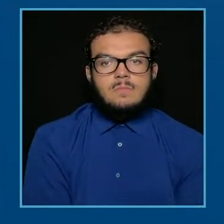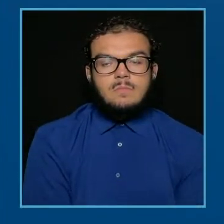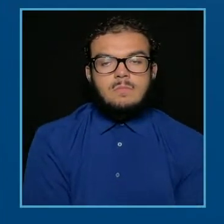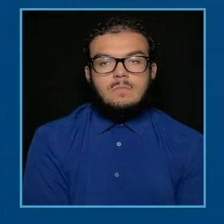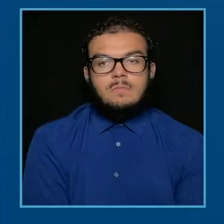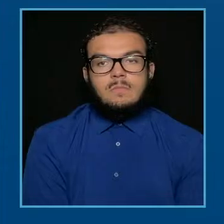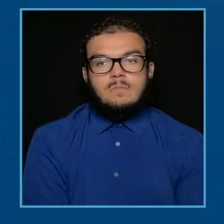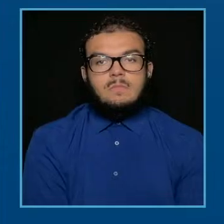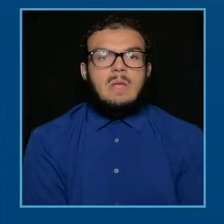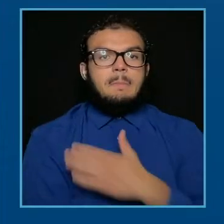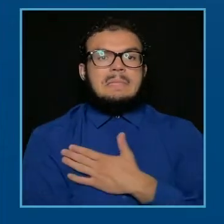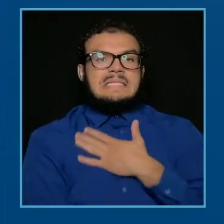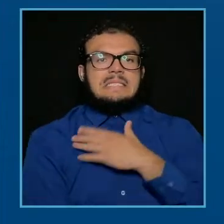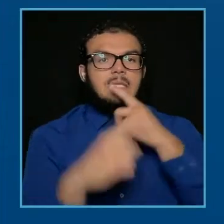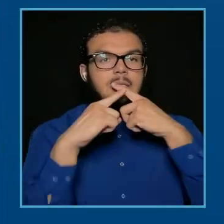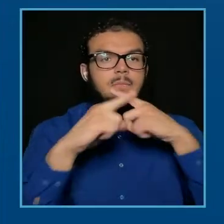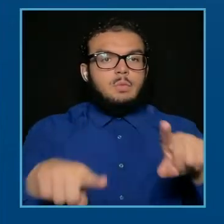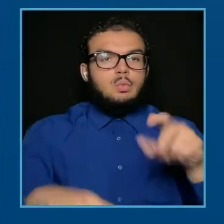Please unmute.